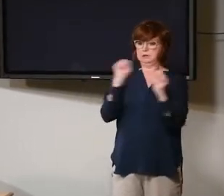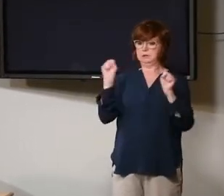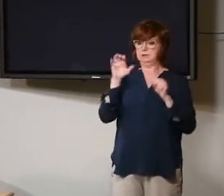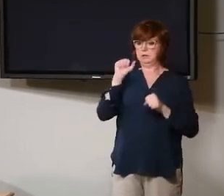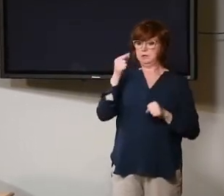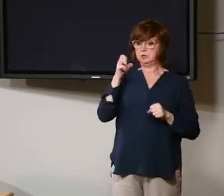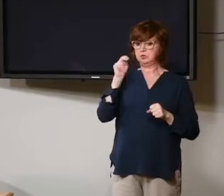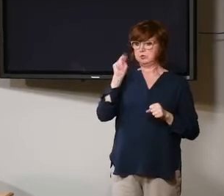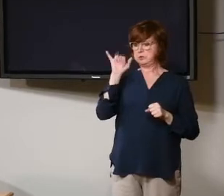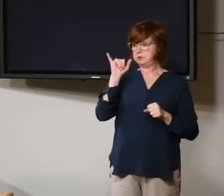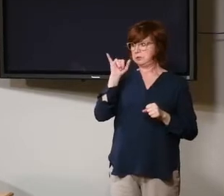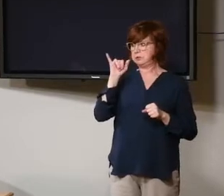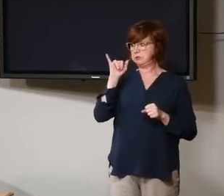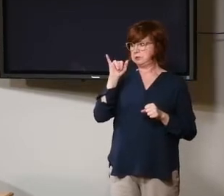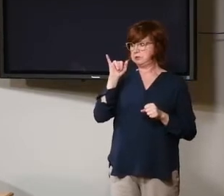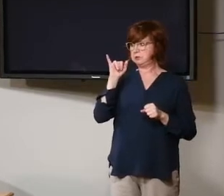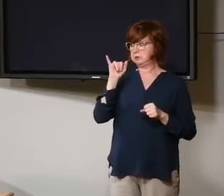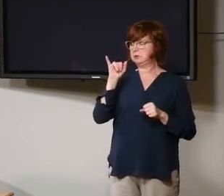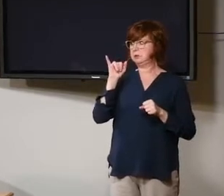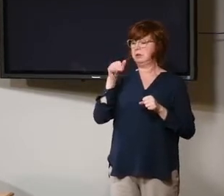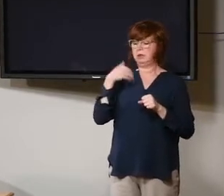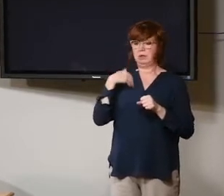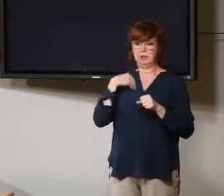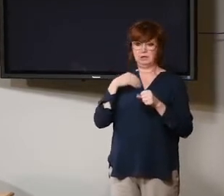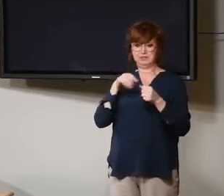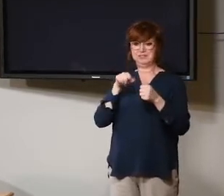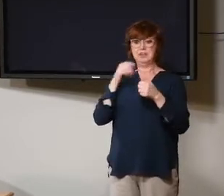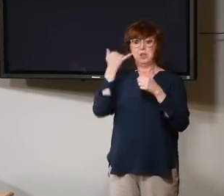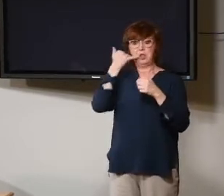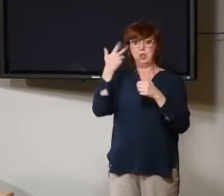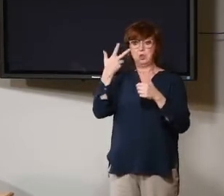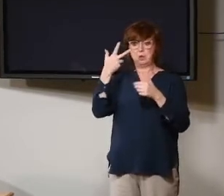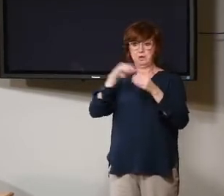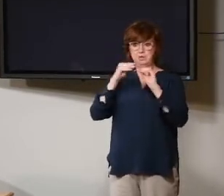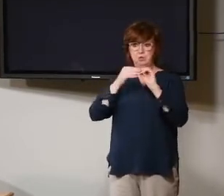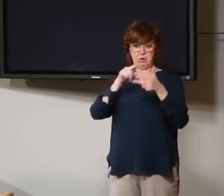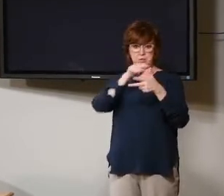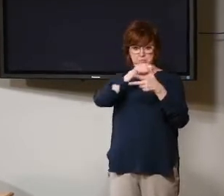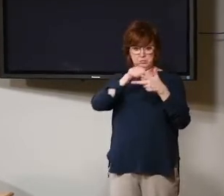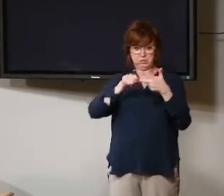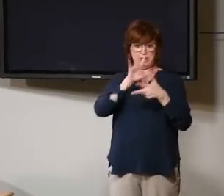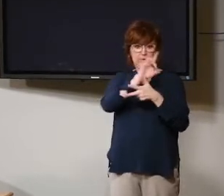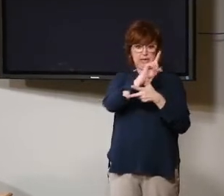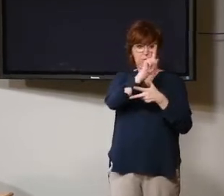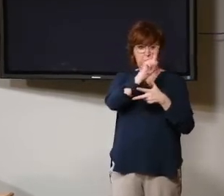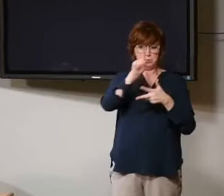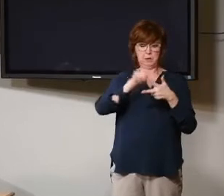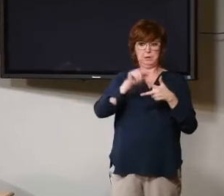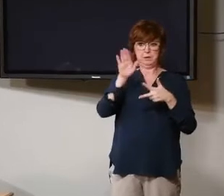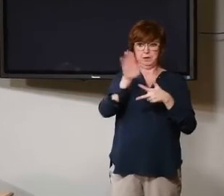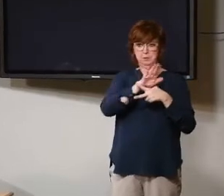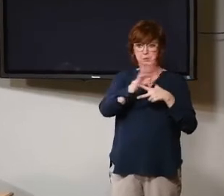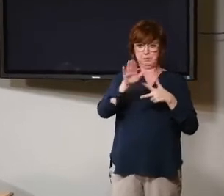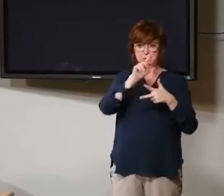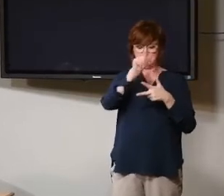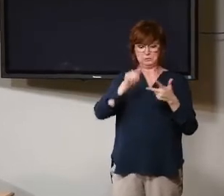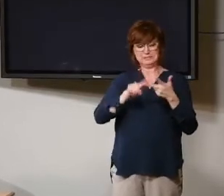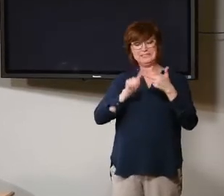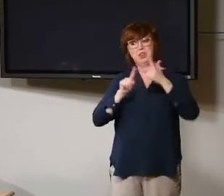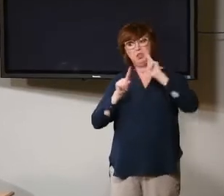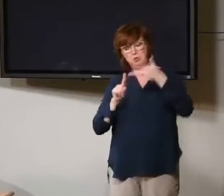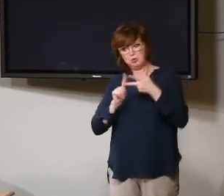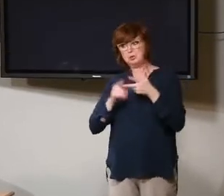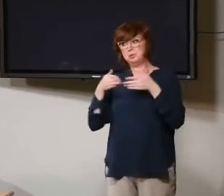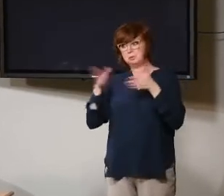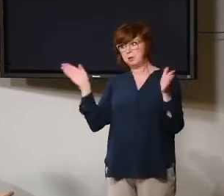the agency that will encompass any of the other information that we need to gather or provide any of the answers that people need. So if you feel